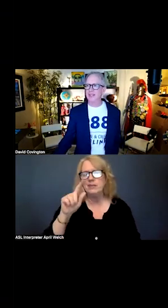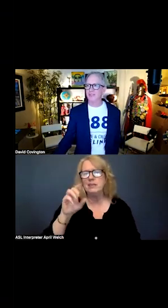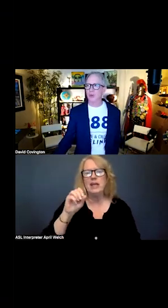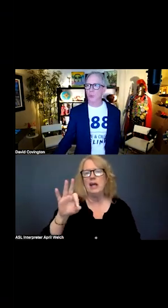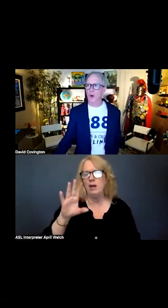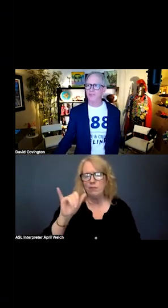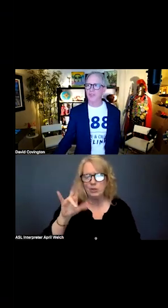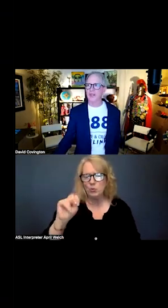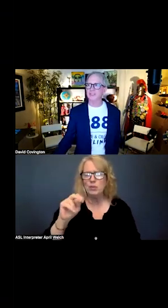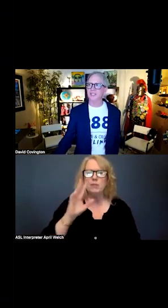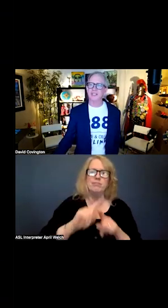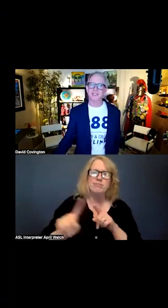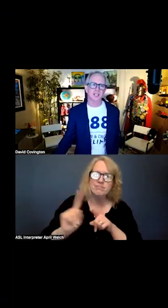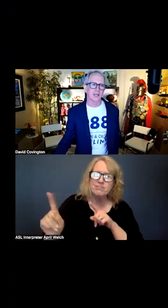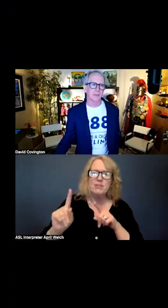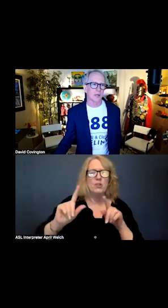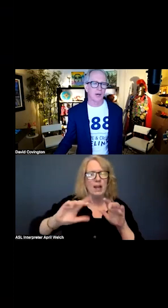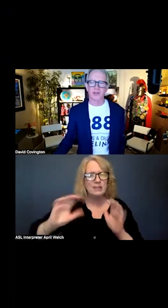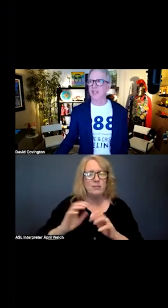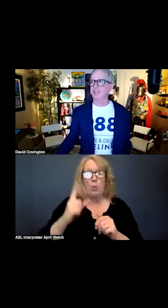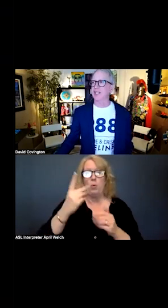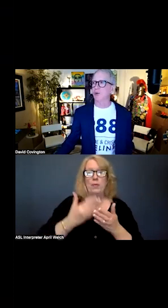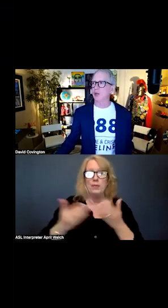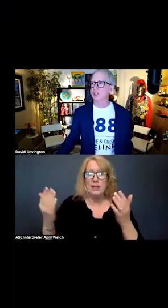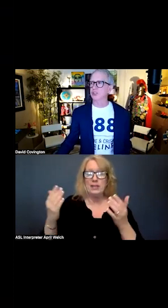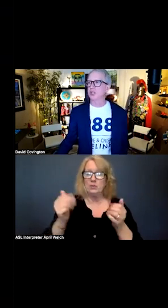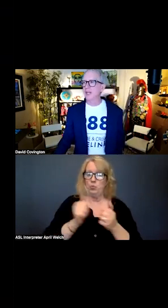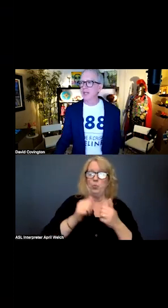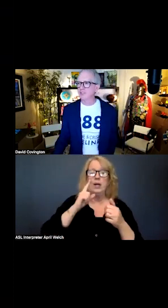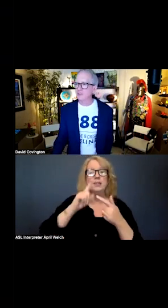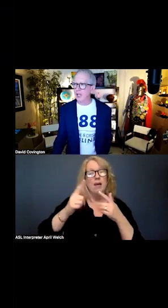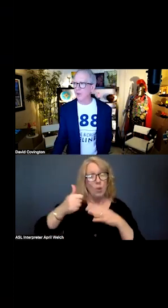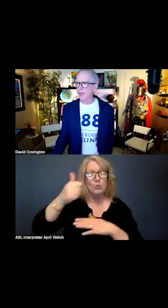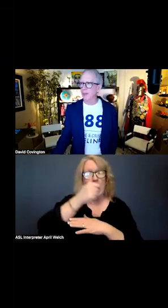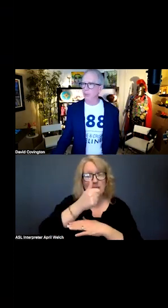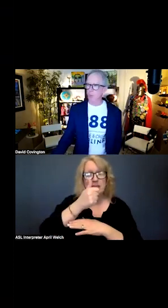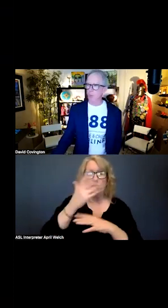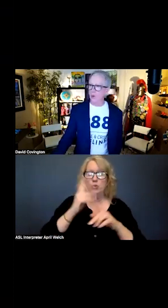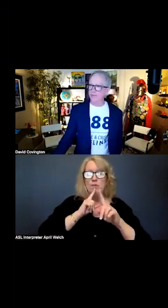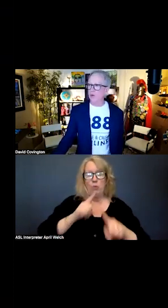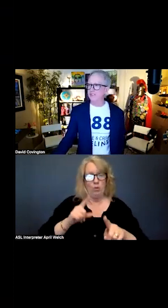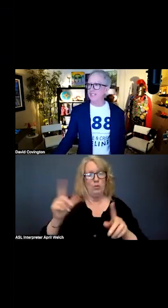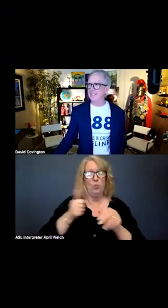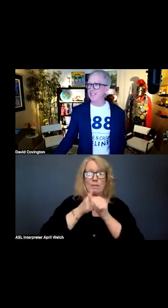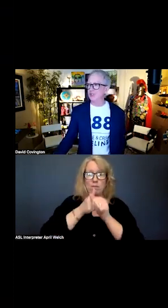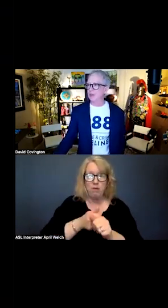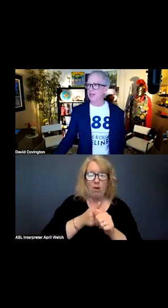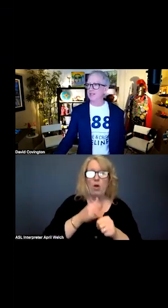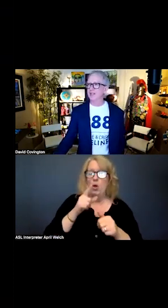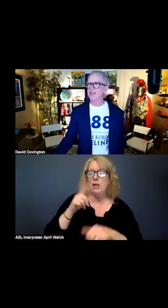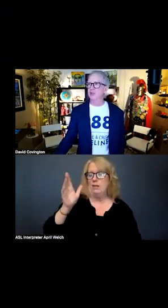the activity. One of the things he's done among the executive orders is following up one of the ones he did